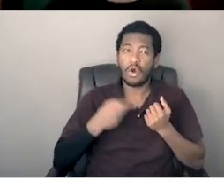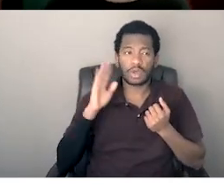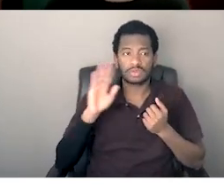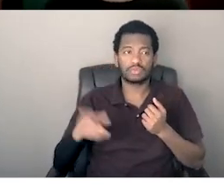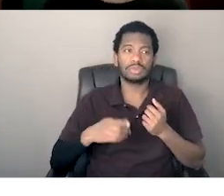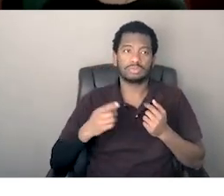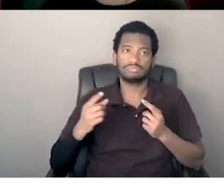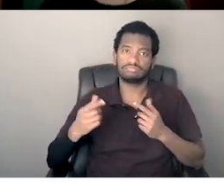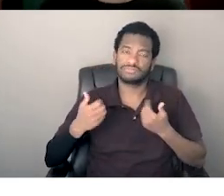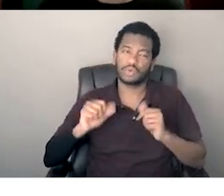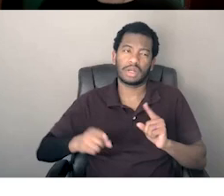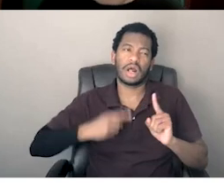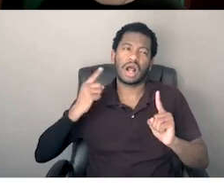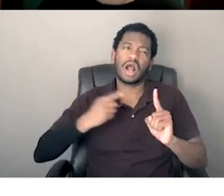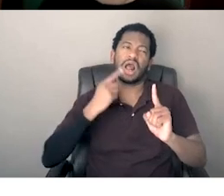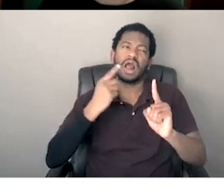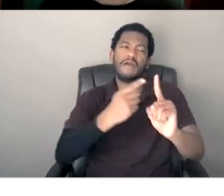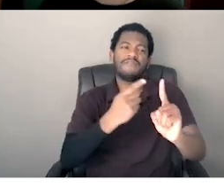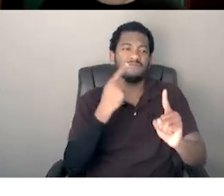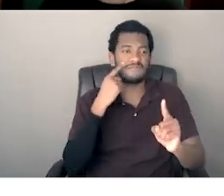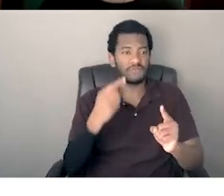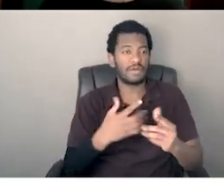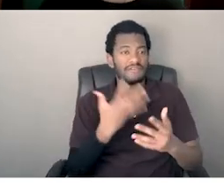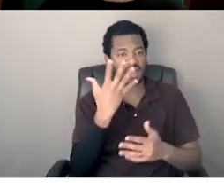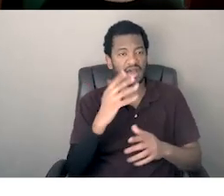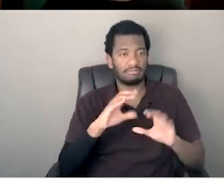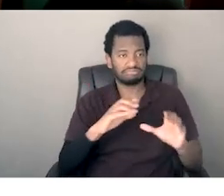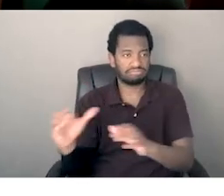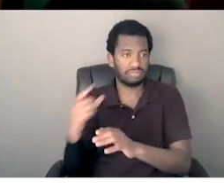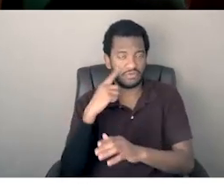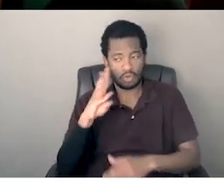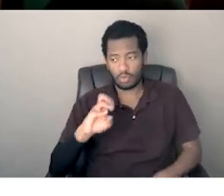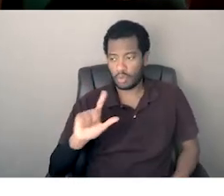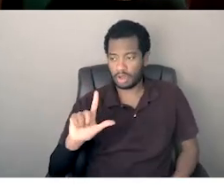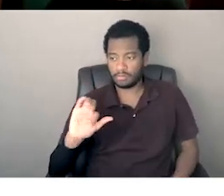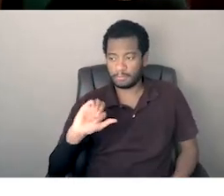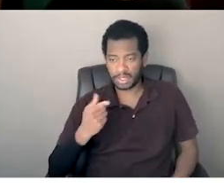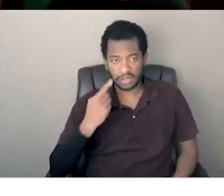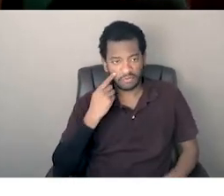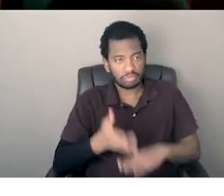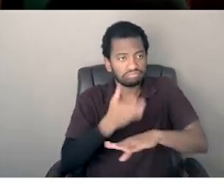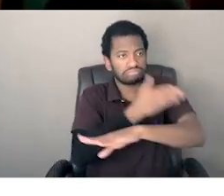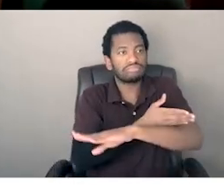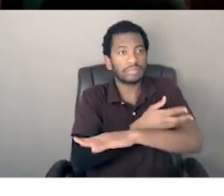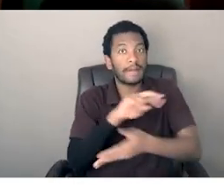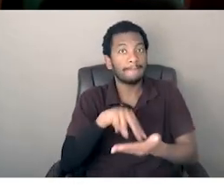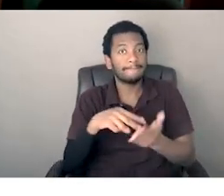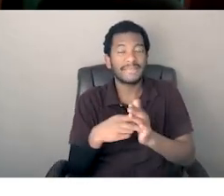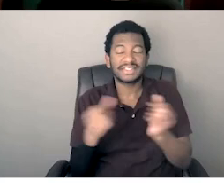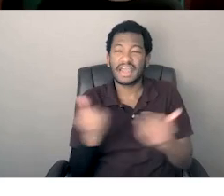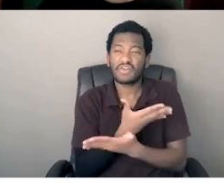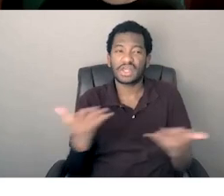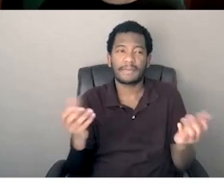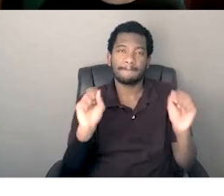of well-being in order to move towards increased well-being, then all kinds of things become possible. When we work in